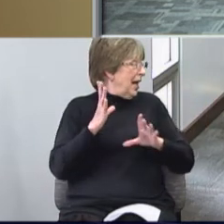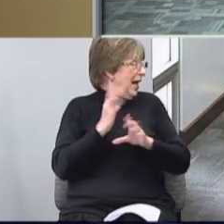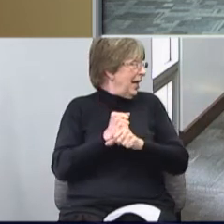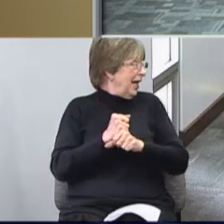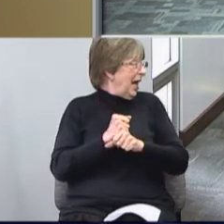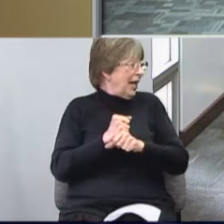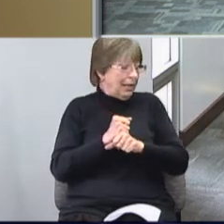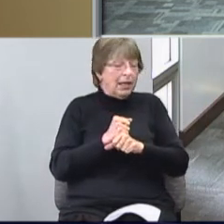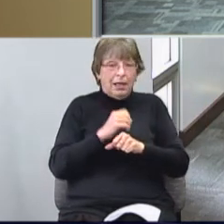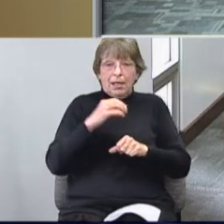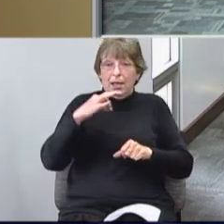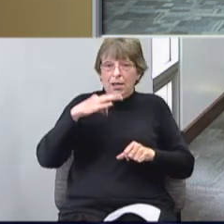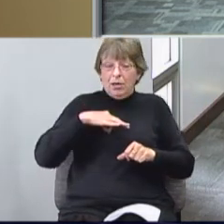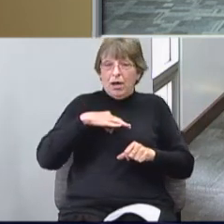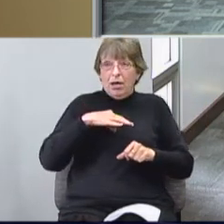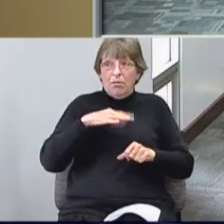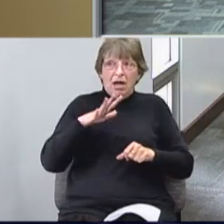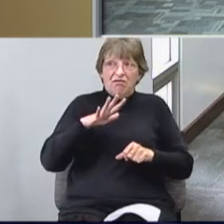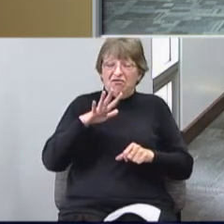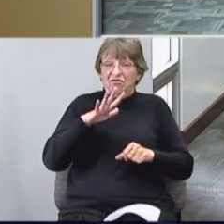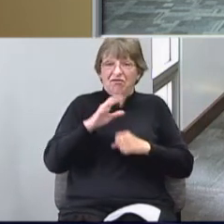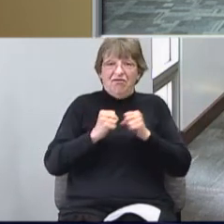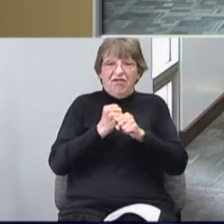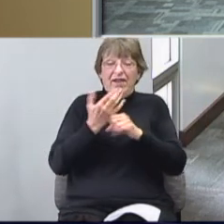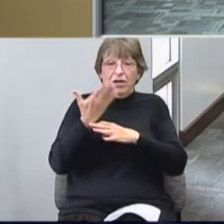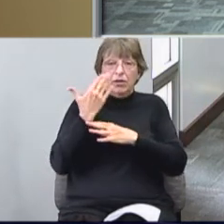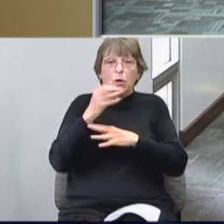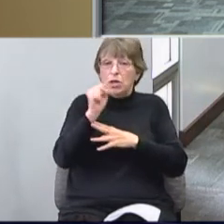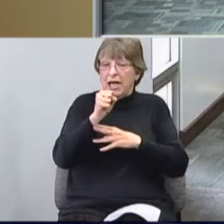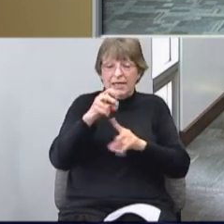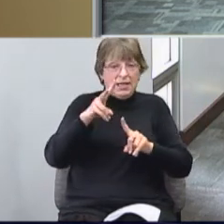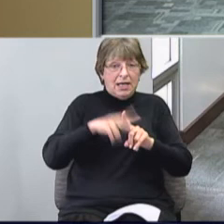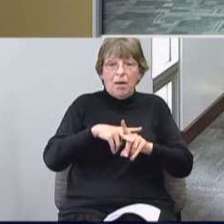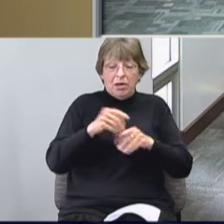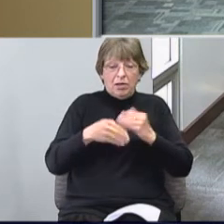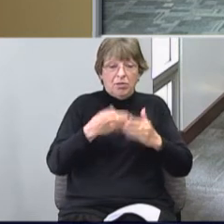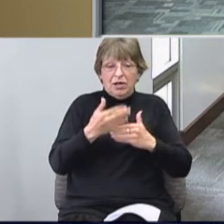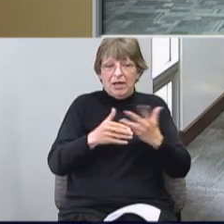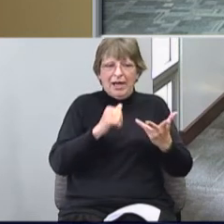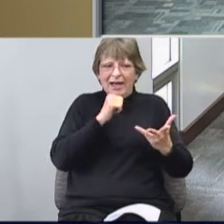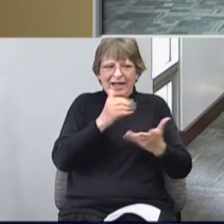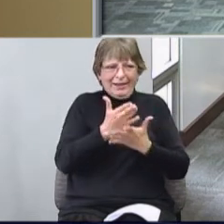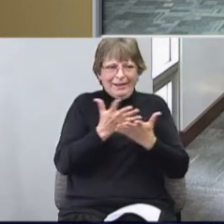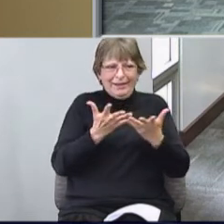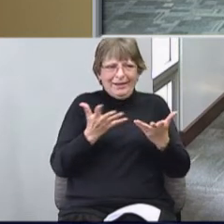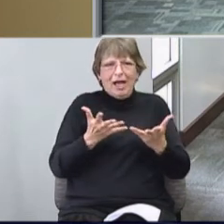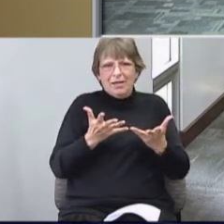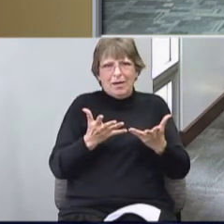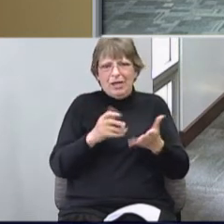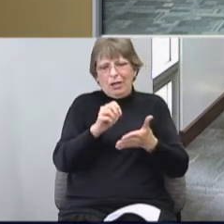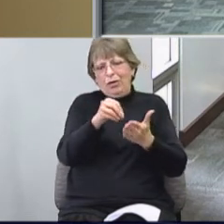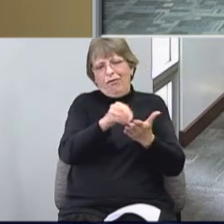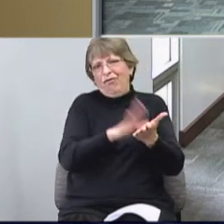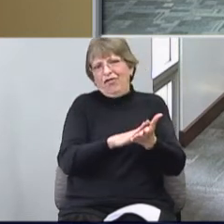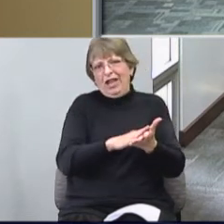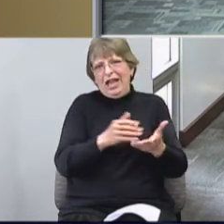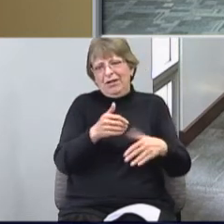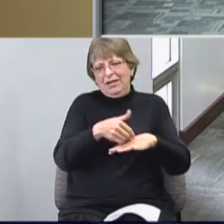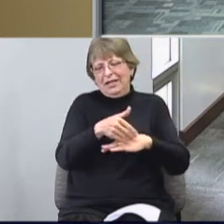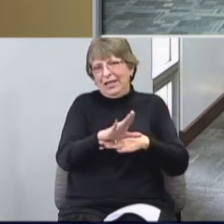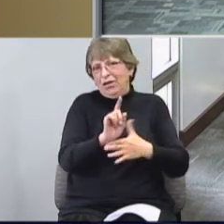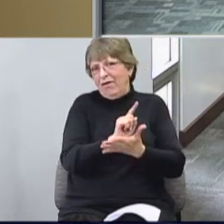about 4 or 5 years ago. Yes, there's an application process, and so it's not something that one can turn around in a week. More